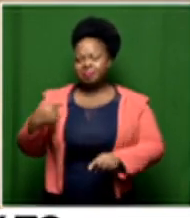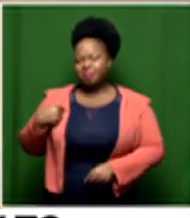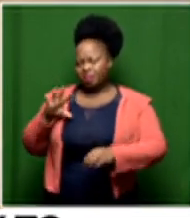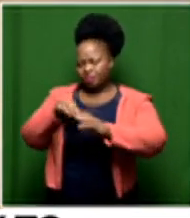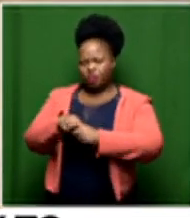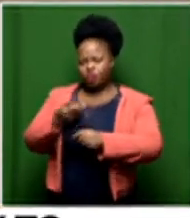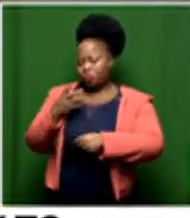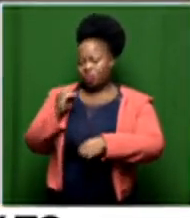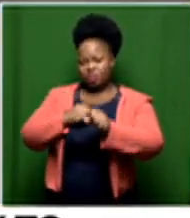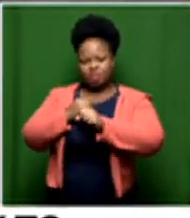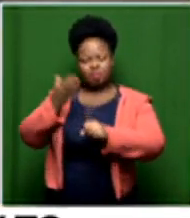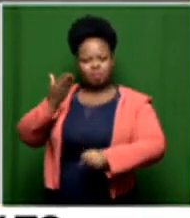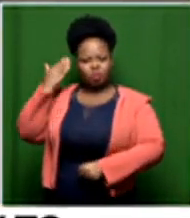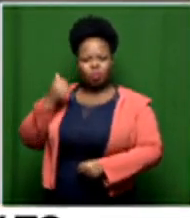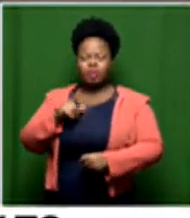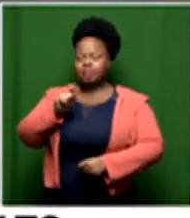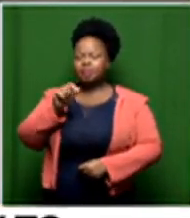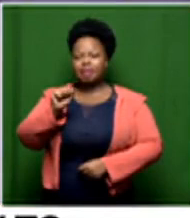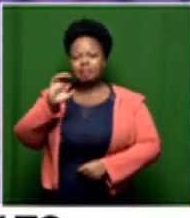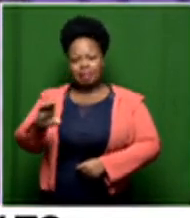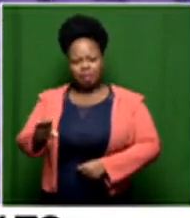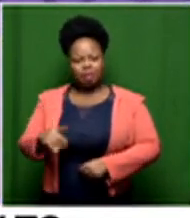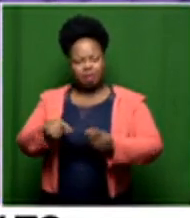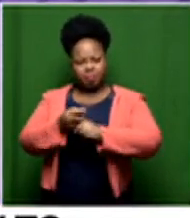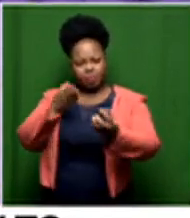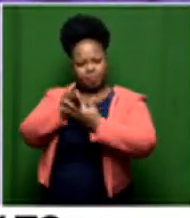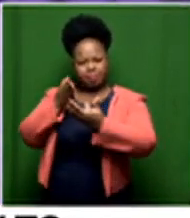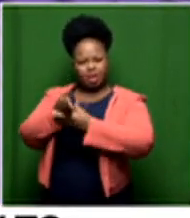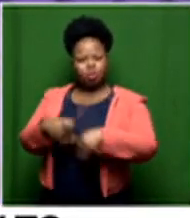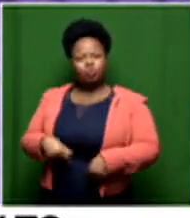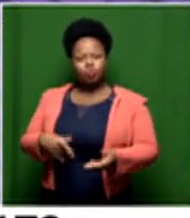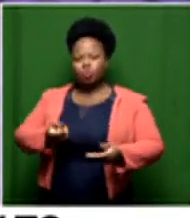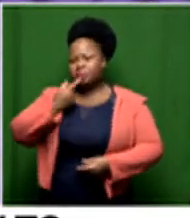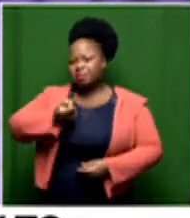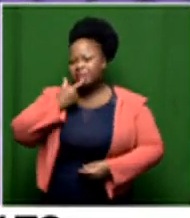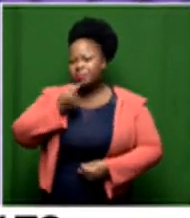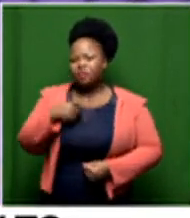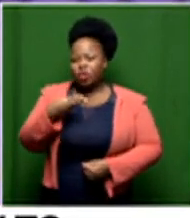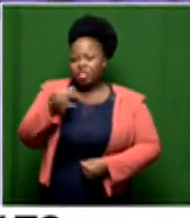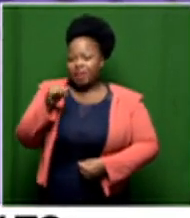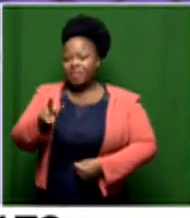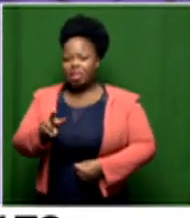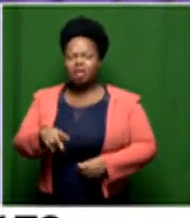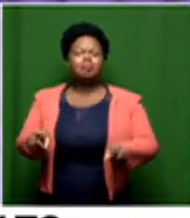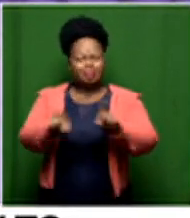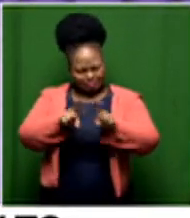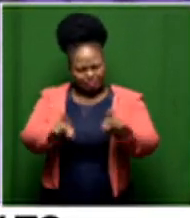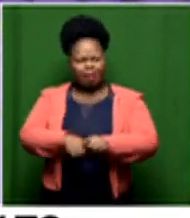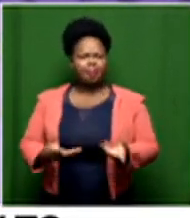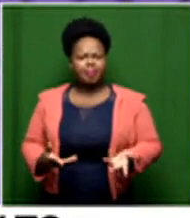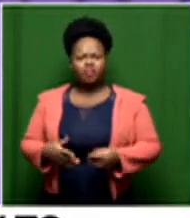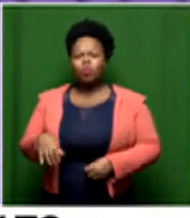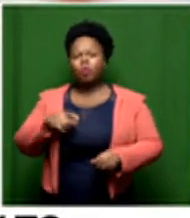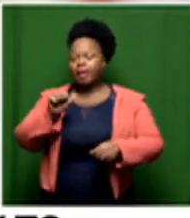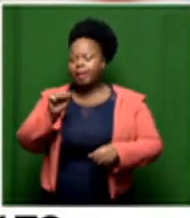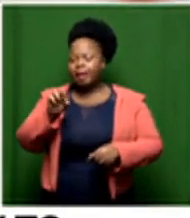in 20 years ago around the treatment action campaign and access to nevirapine and antiretrovirals. A kind of a plan is not good enough.